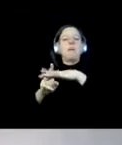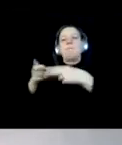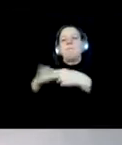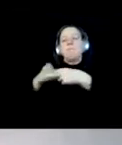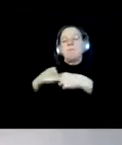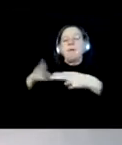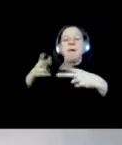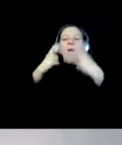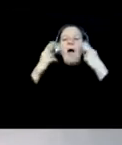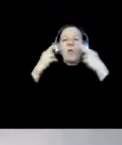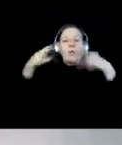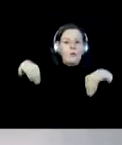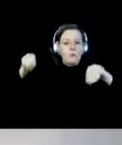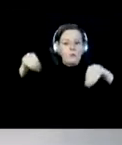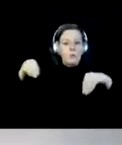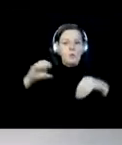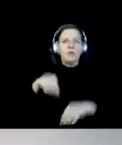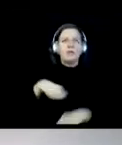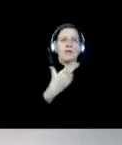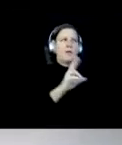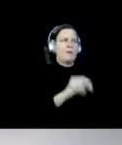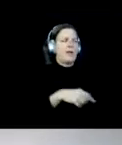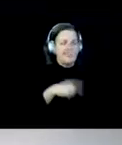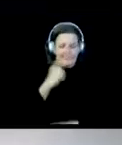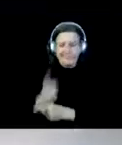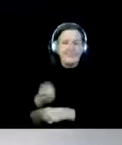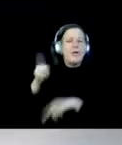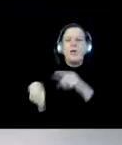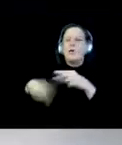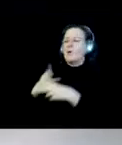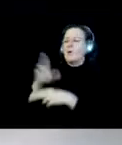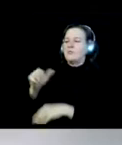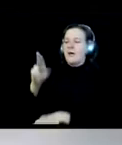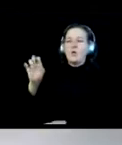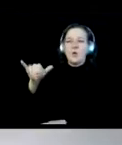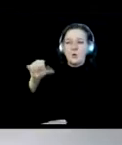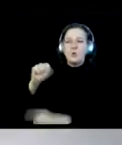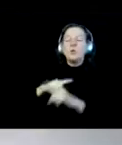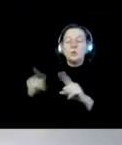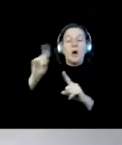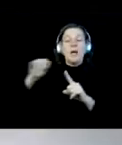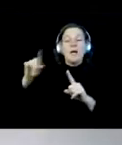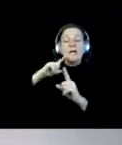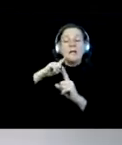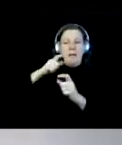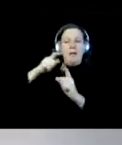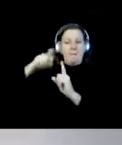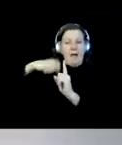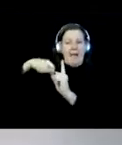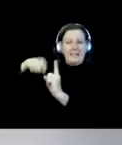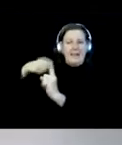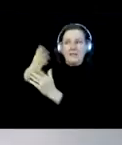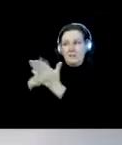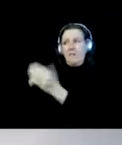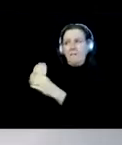So I wasn't able to use Barney's. But yeah, I have shot some footage in Barney's, and also in